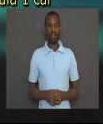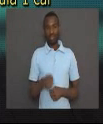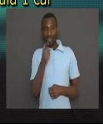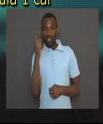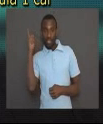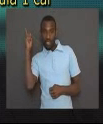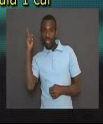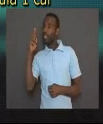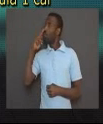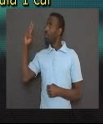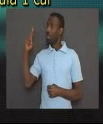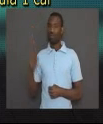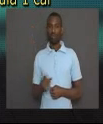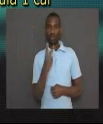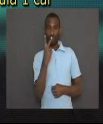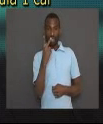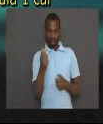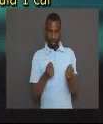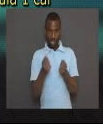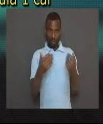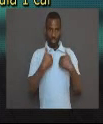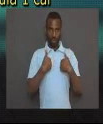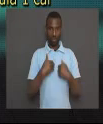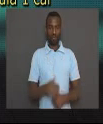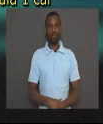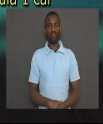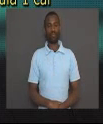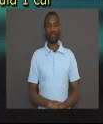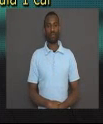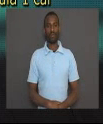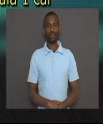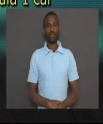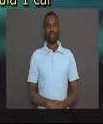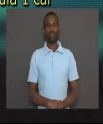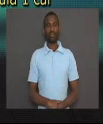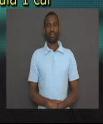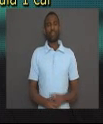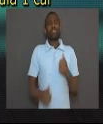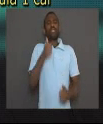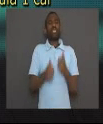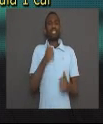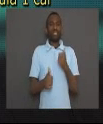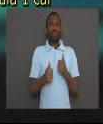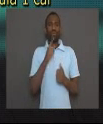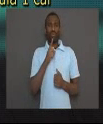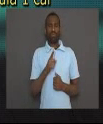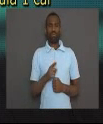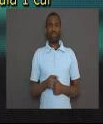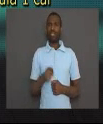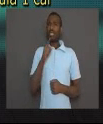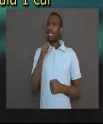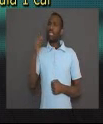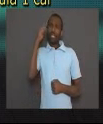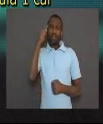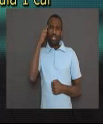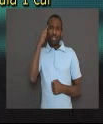Here, we see two cars. Which one of these do you think